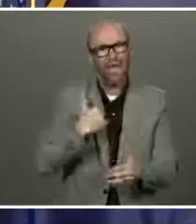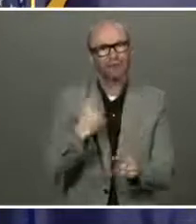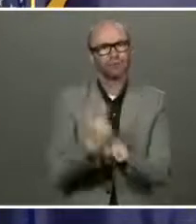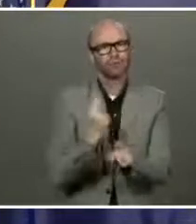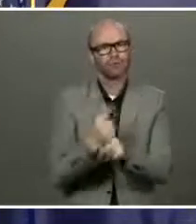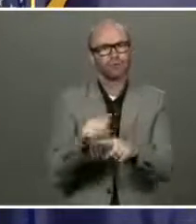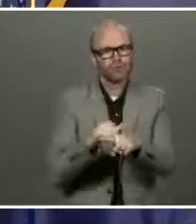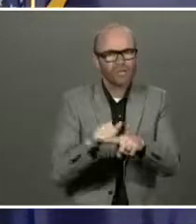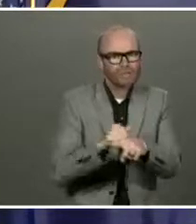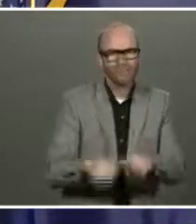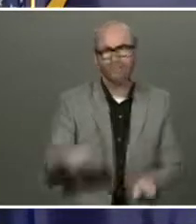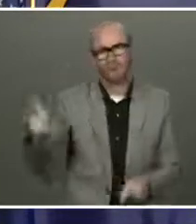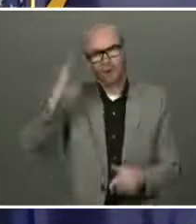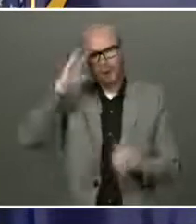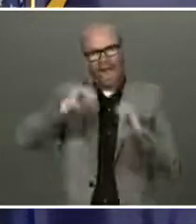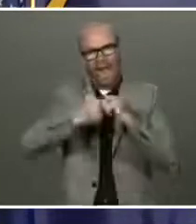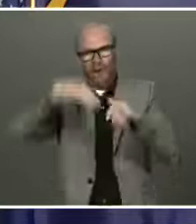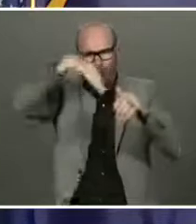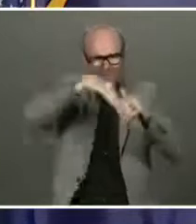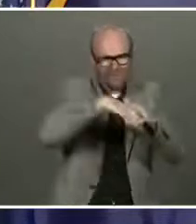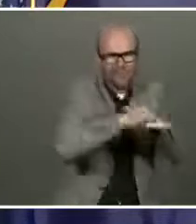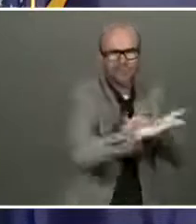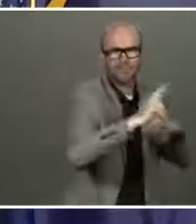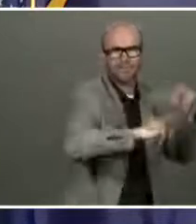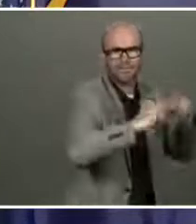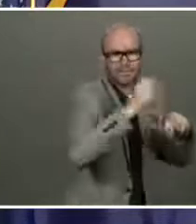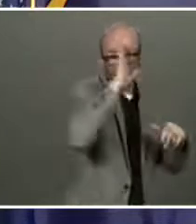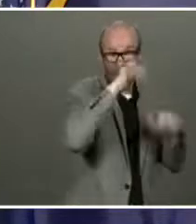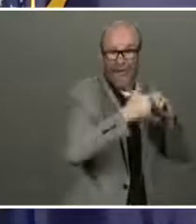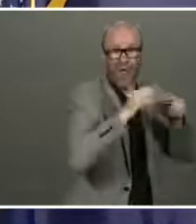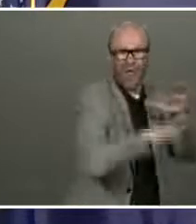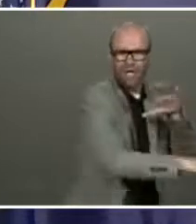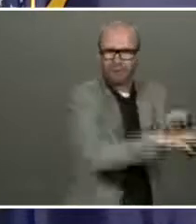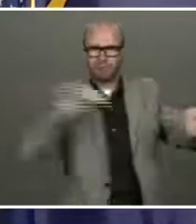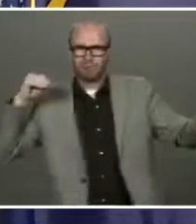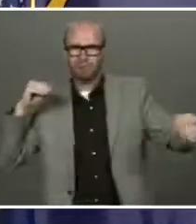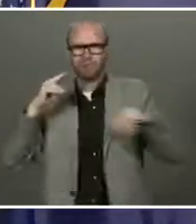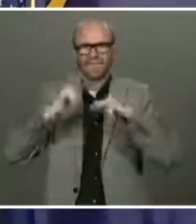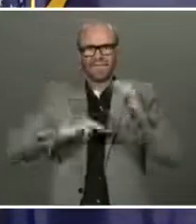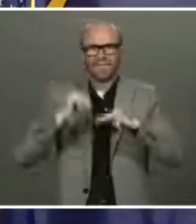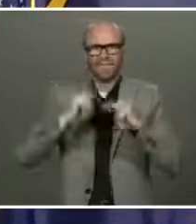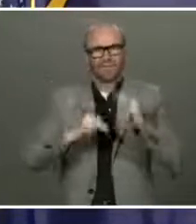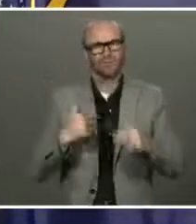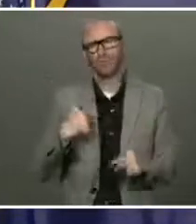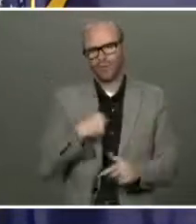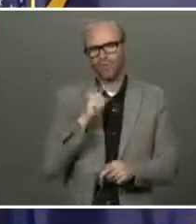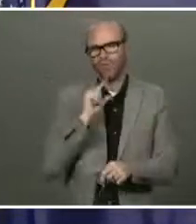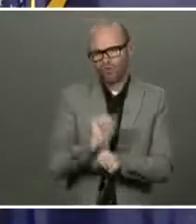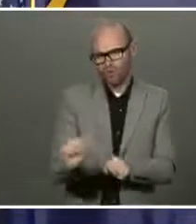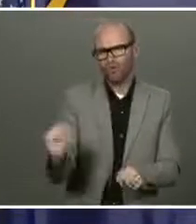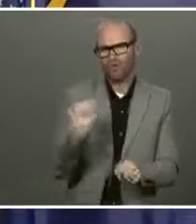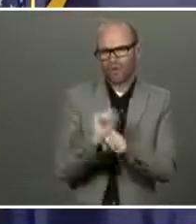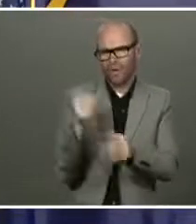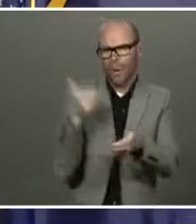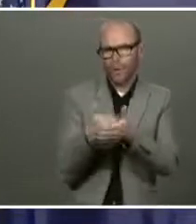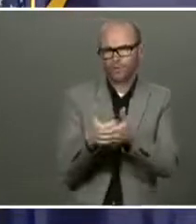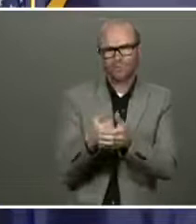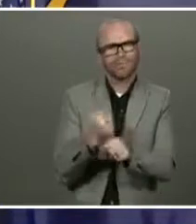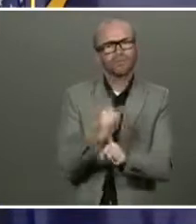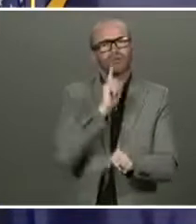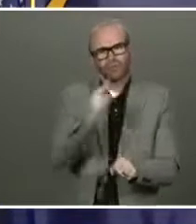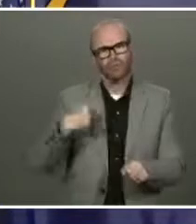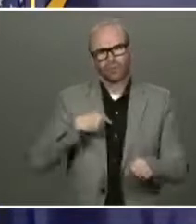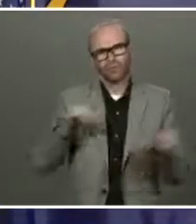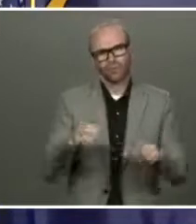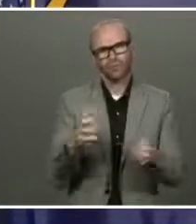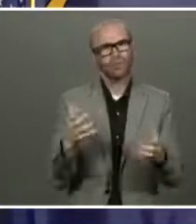the ingress and egress figured out in a way that will add additional safety, and so we're working very closely to do everything we can to